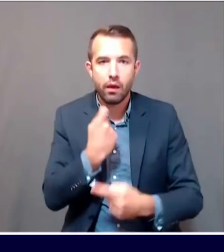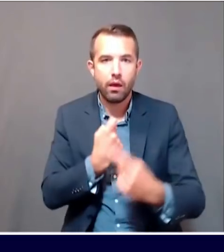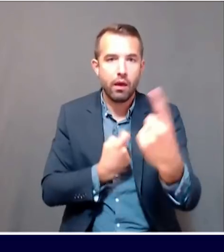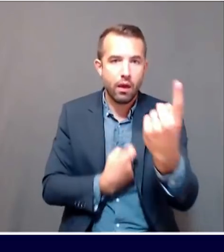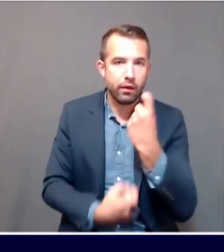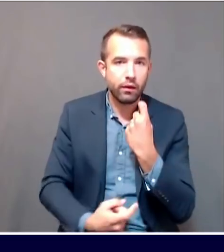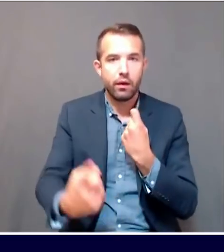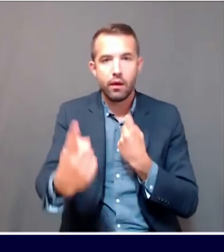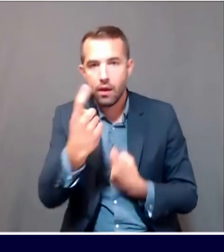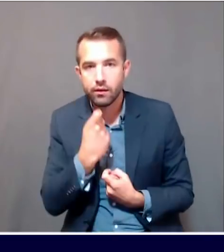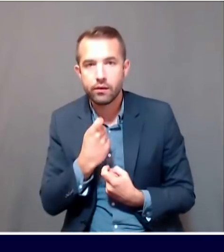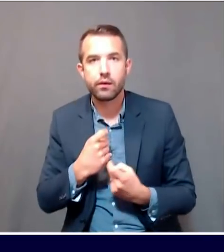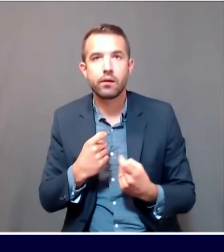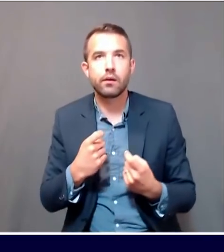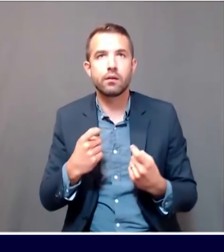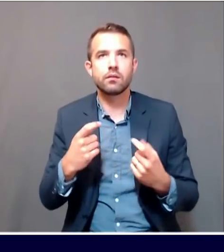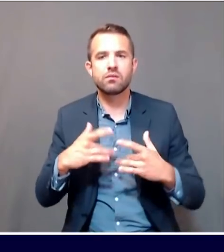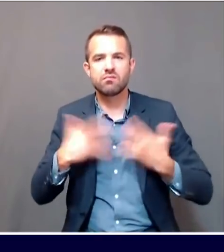on with vaccines?